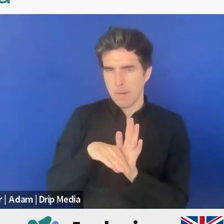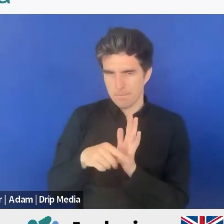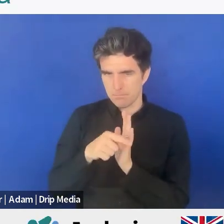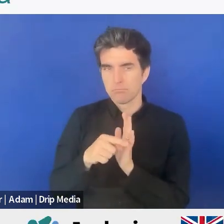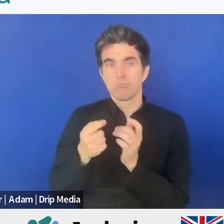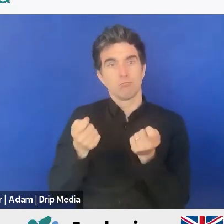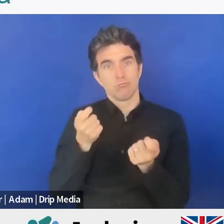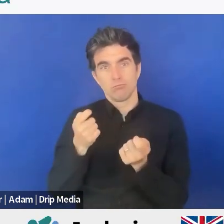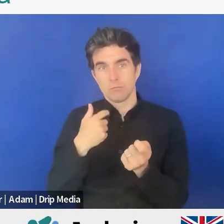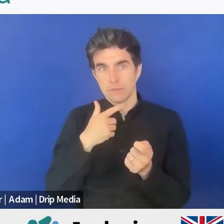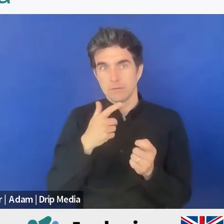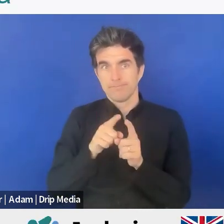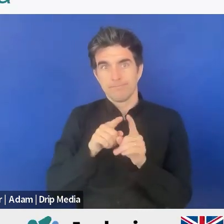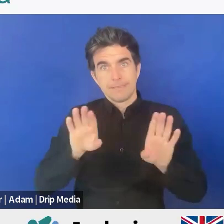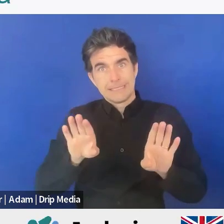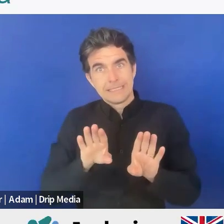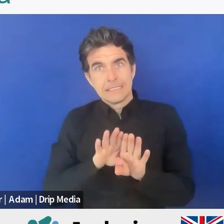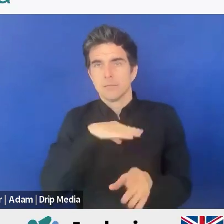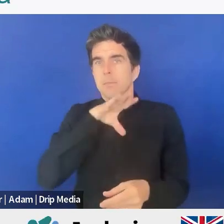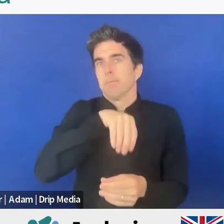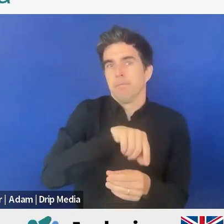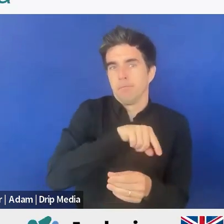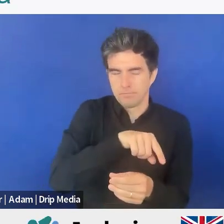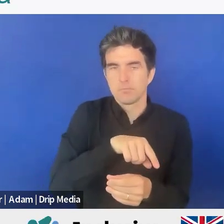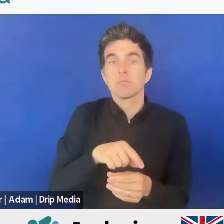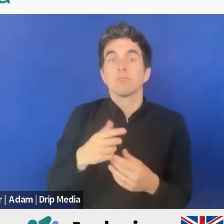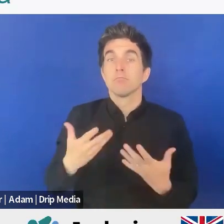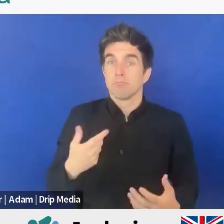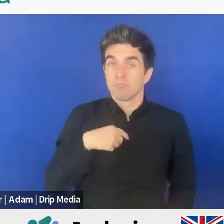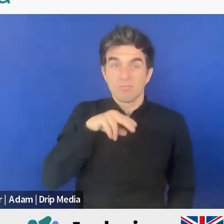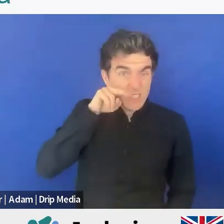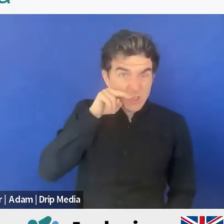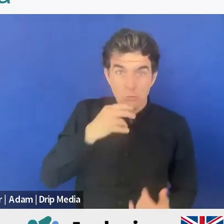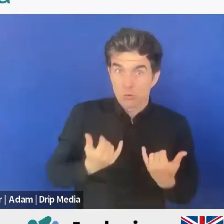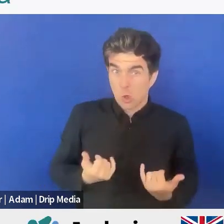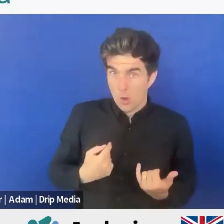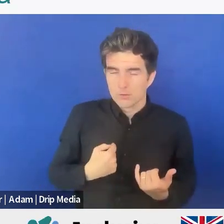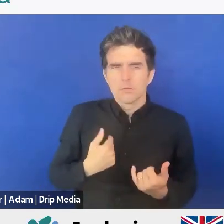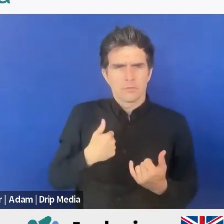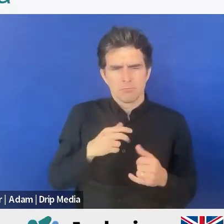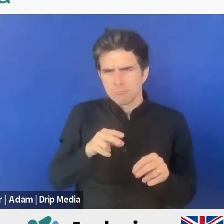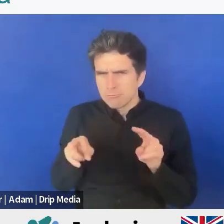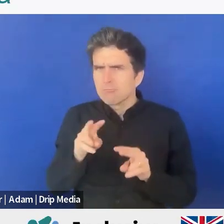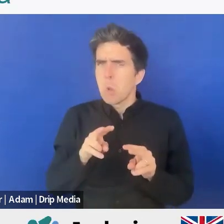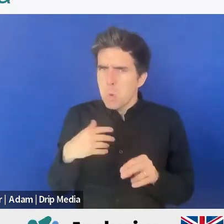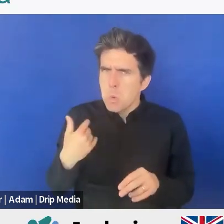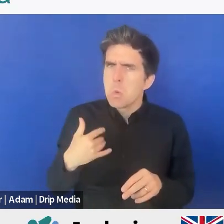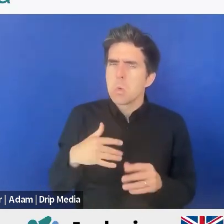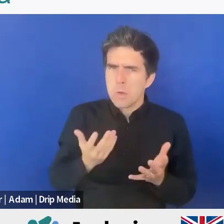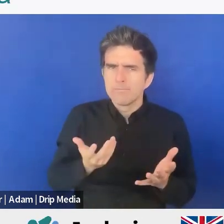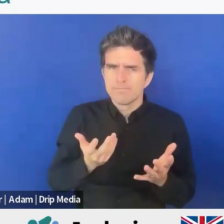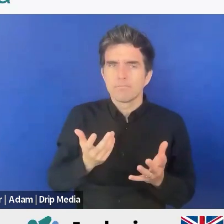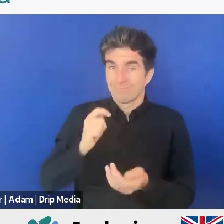really transformational, in my opinion, is where by just engaging through using the Washington Group